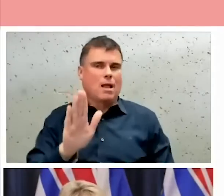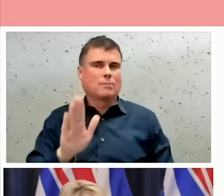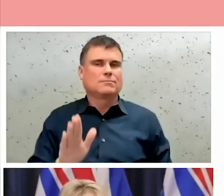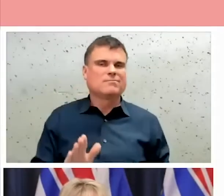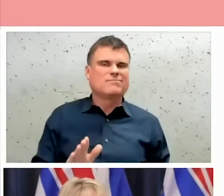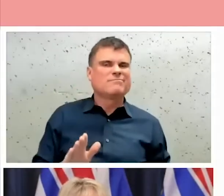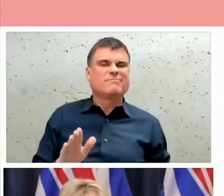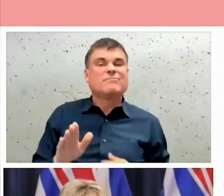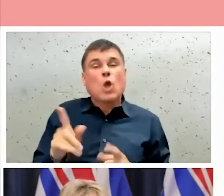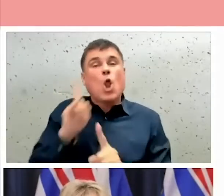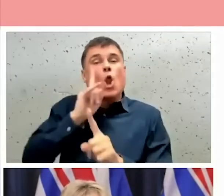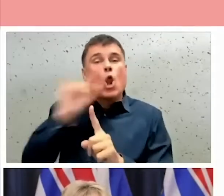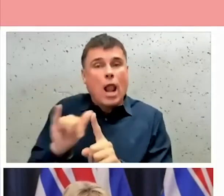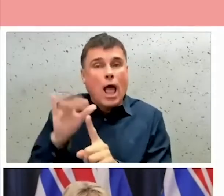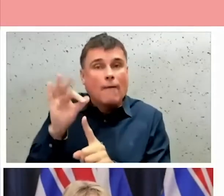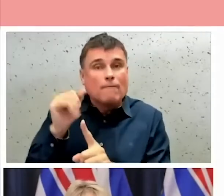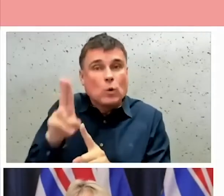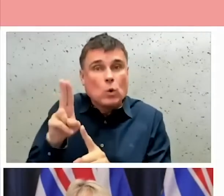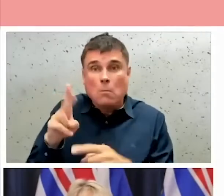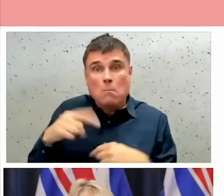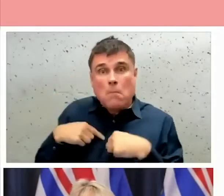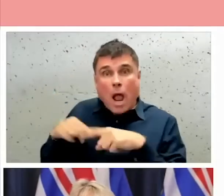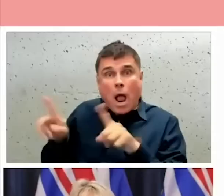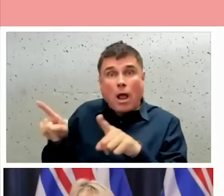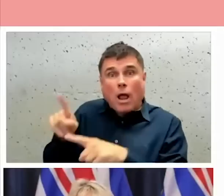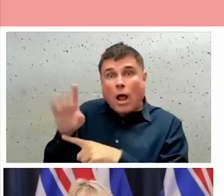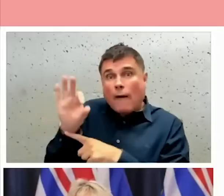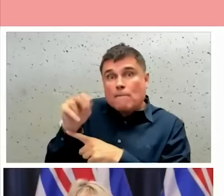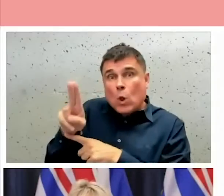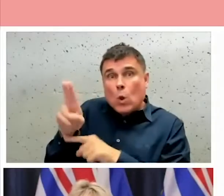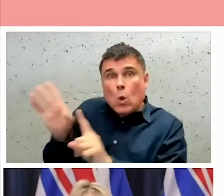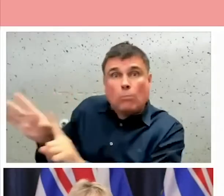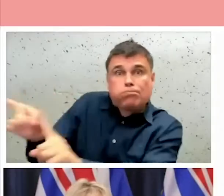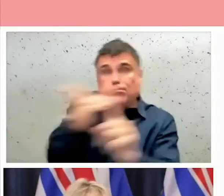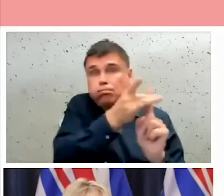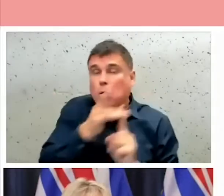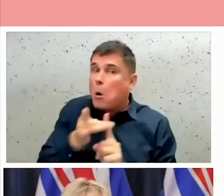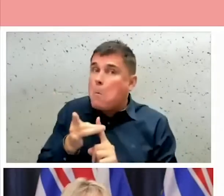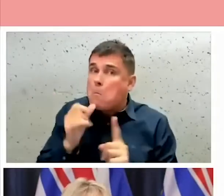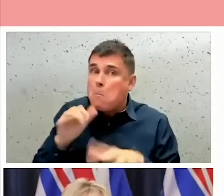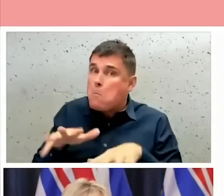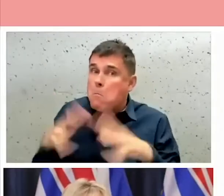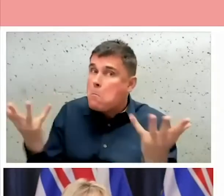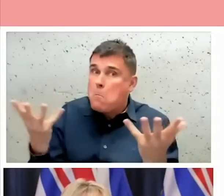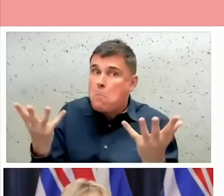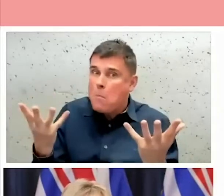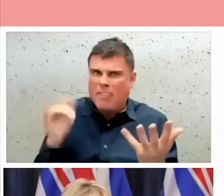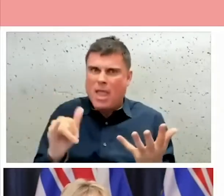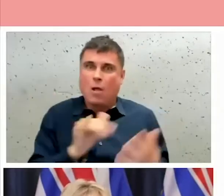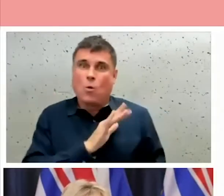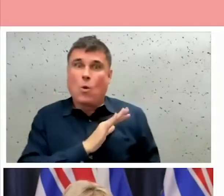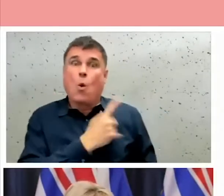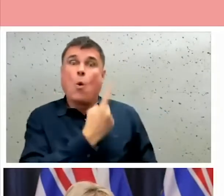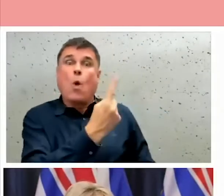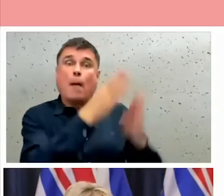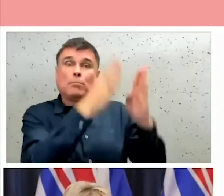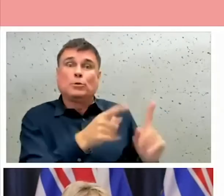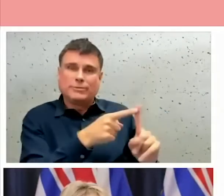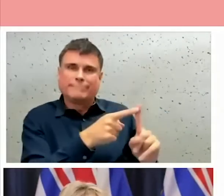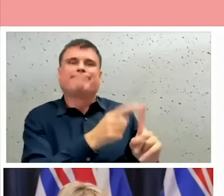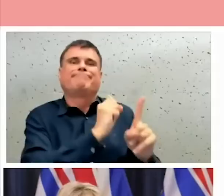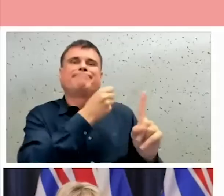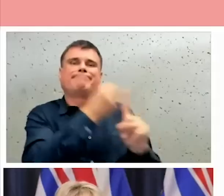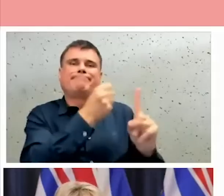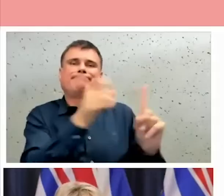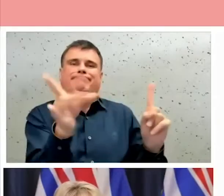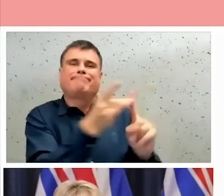of influenza, but we did have our first influenza positive in quite some time just this week. So we'll be